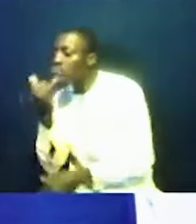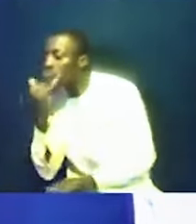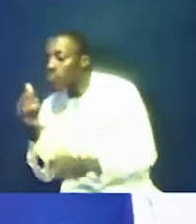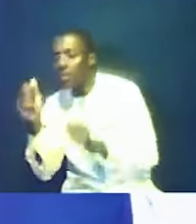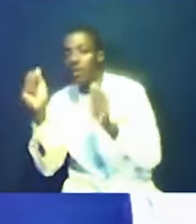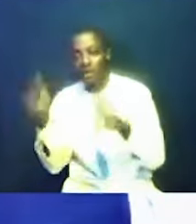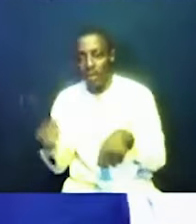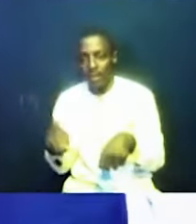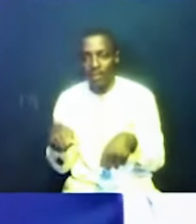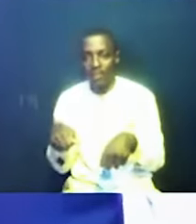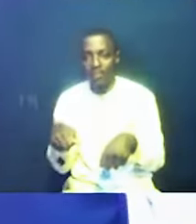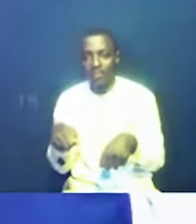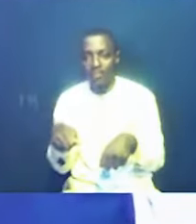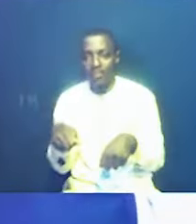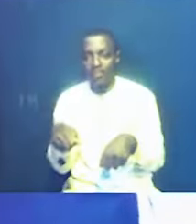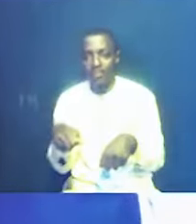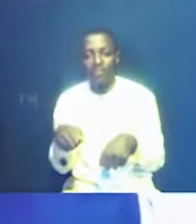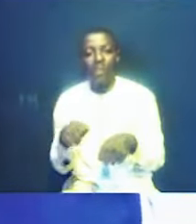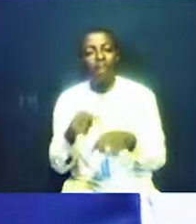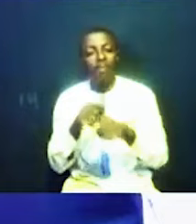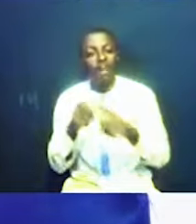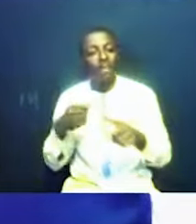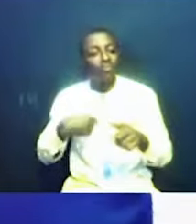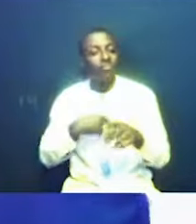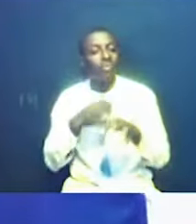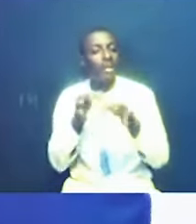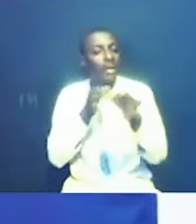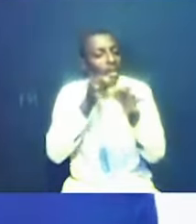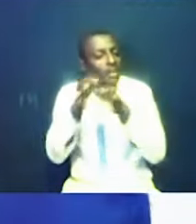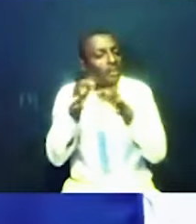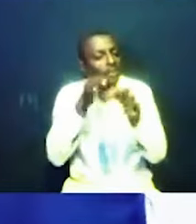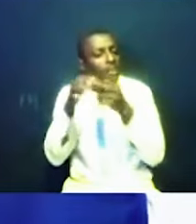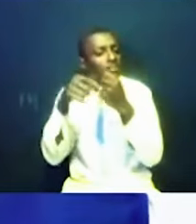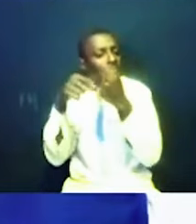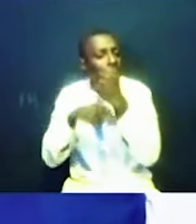that may be offended.